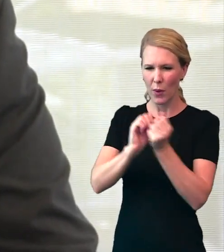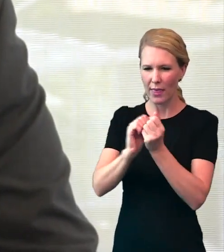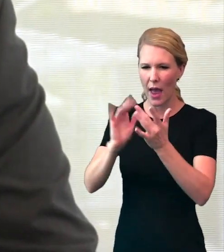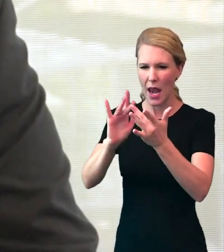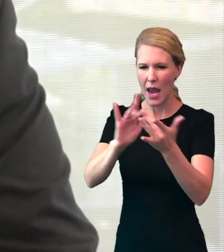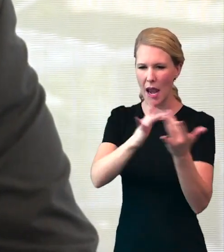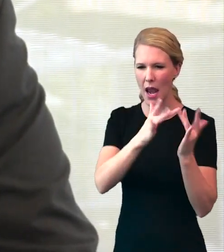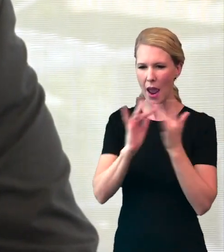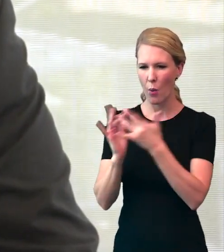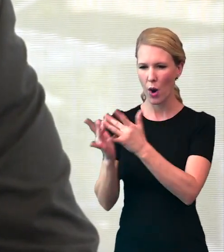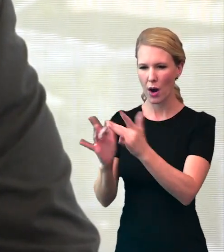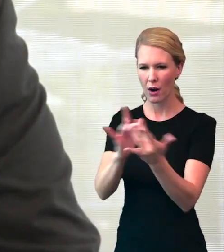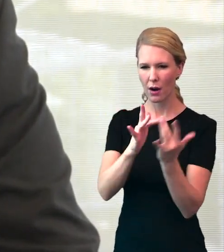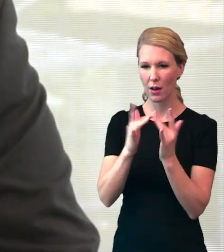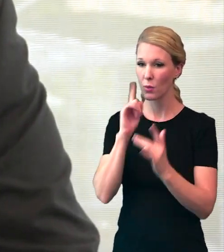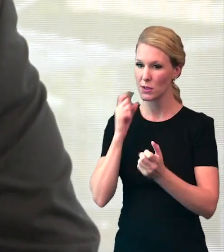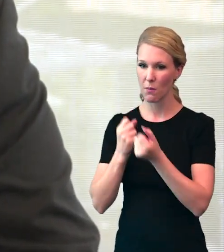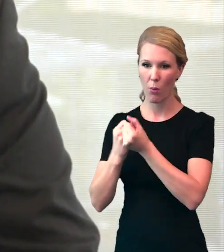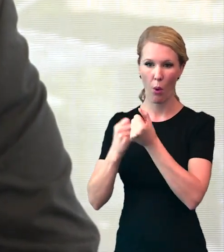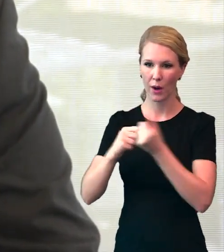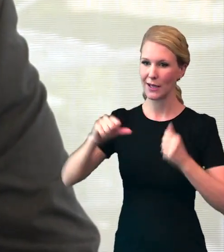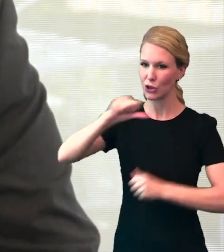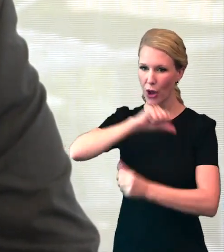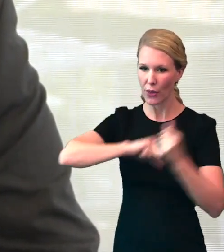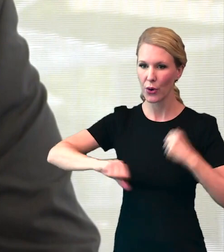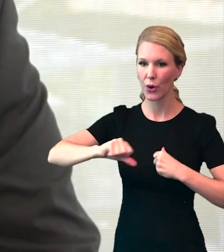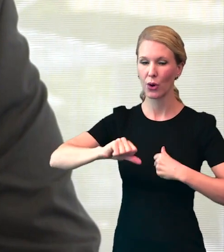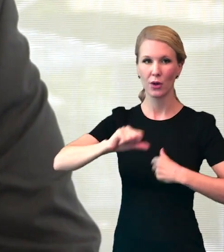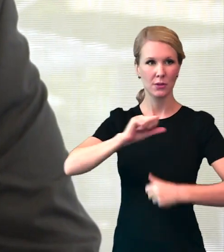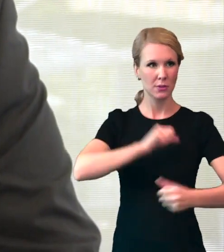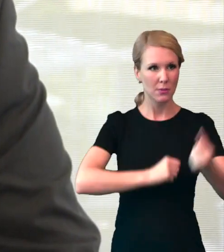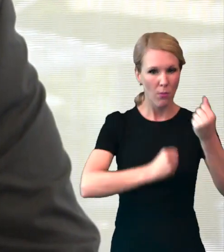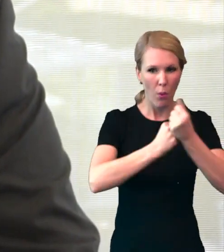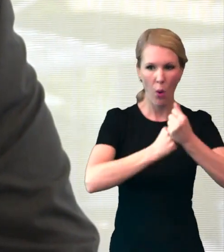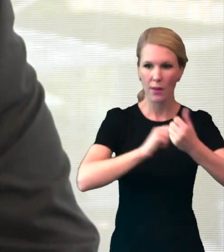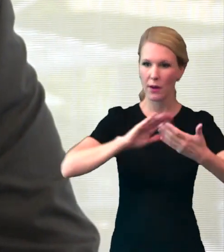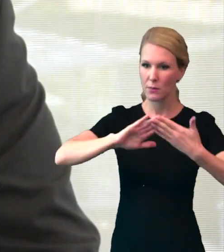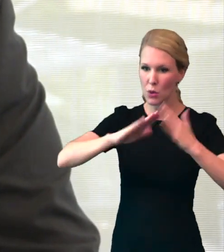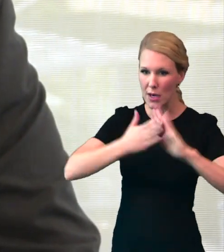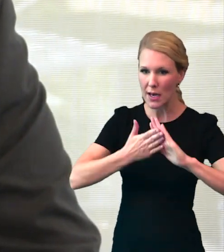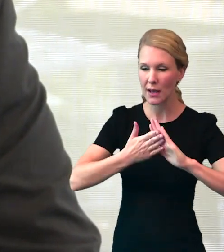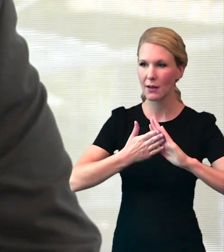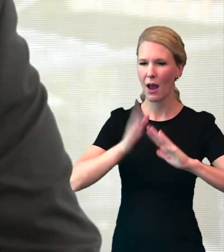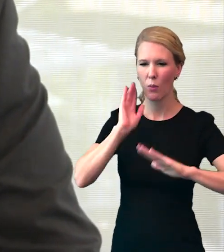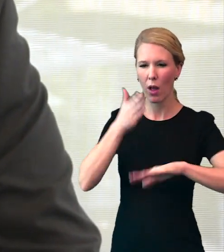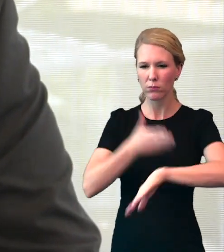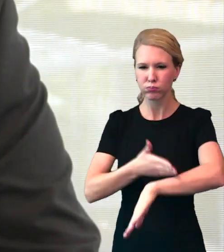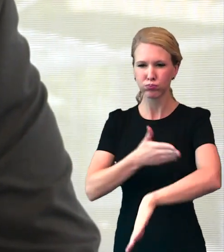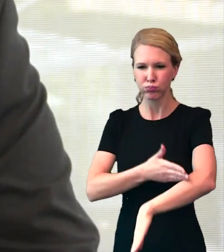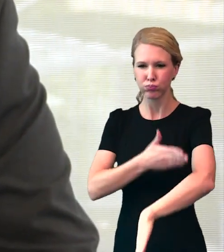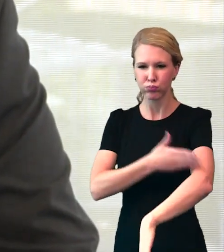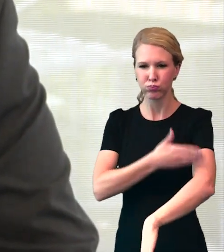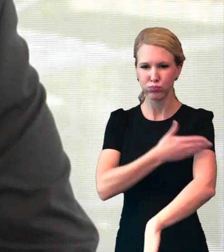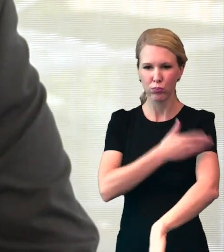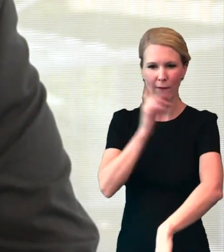supports each other, that supports the community, that contributes to the betterment of future